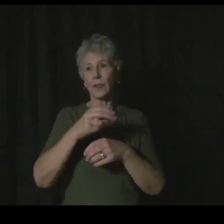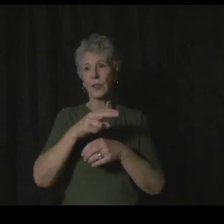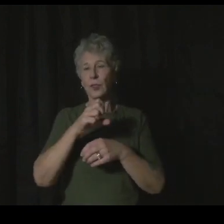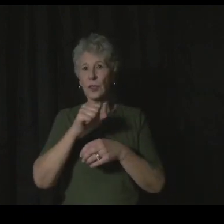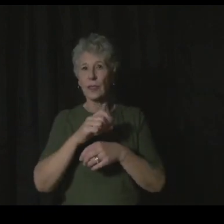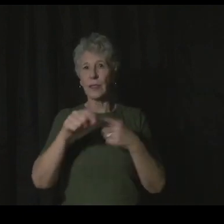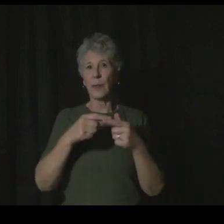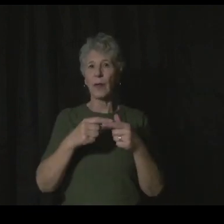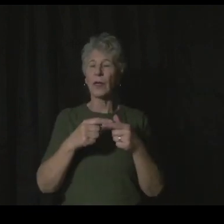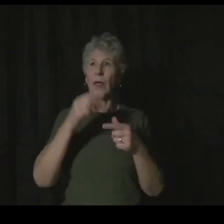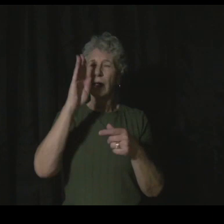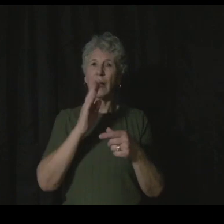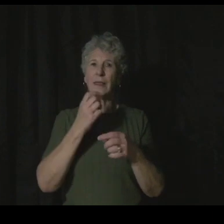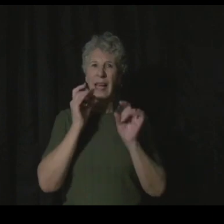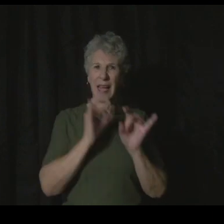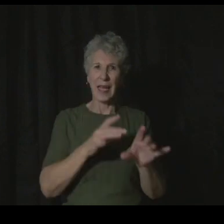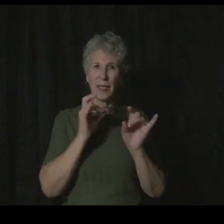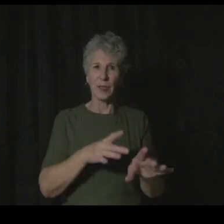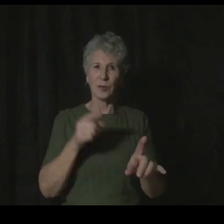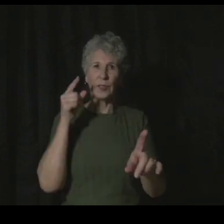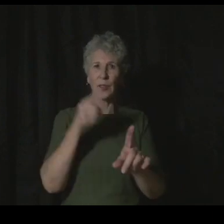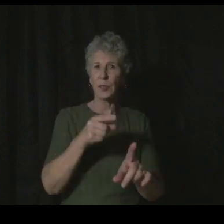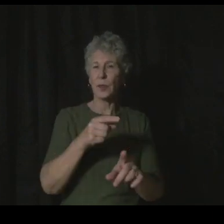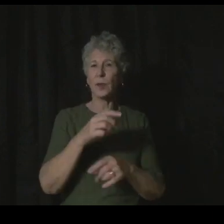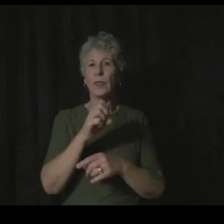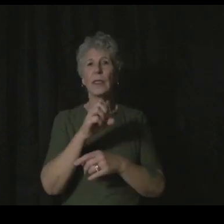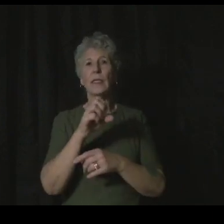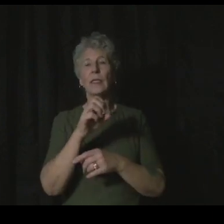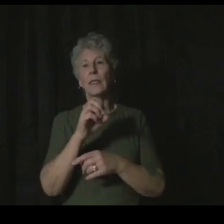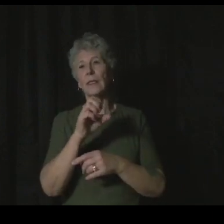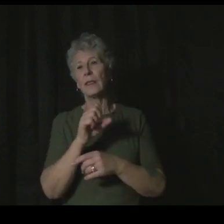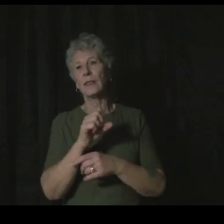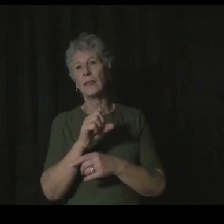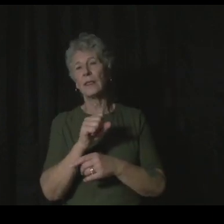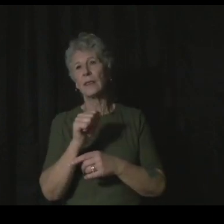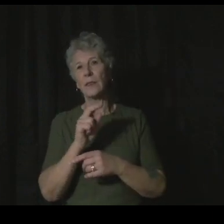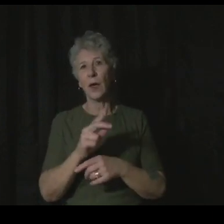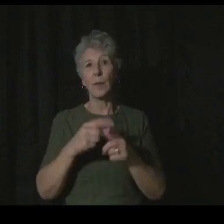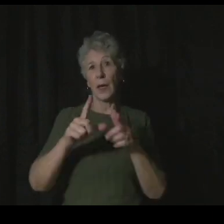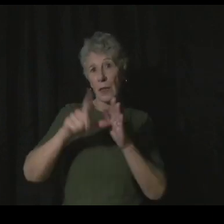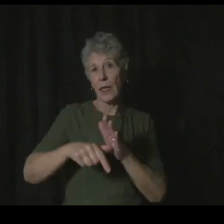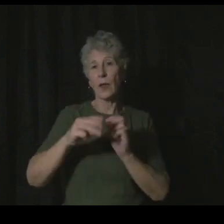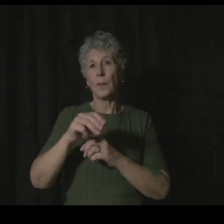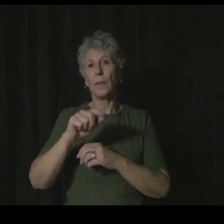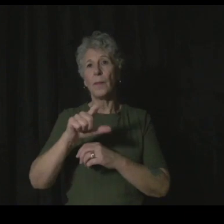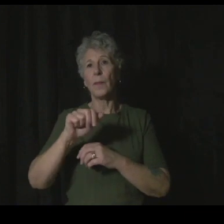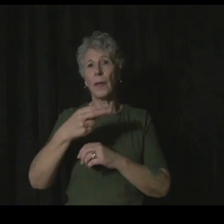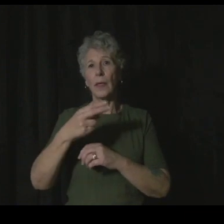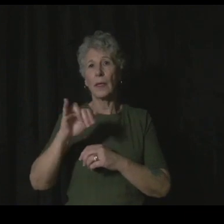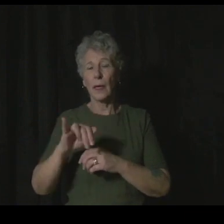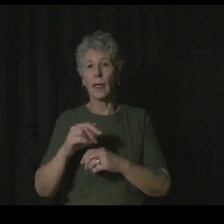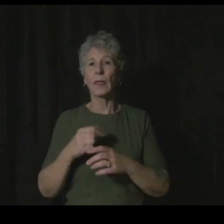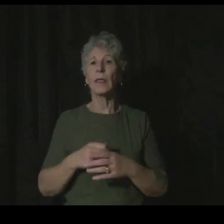God's hatred towards Esau himself, but later in Malachi, it is addressed towards the people that he produced,